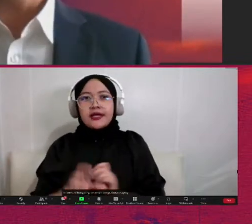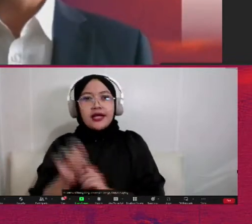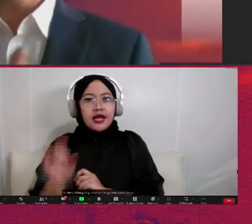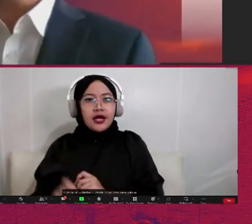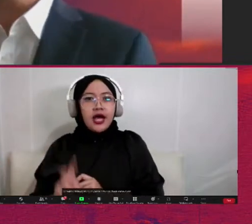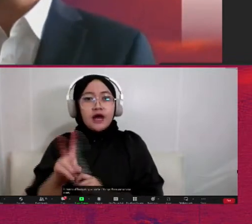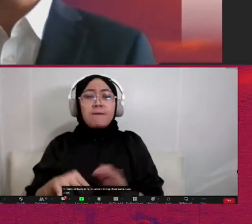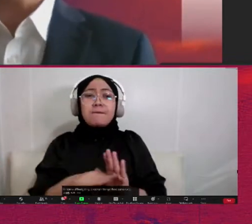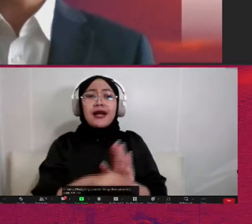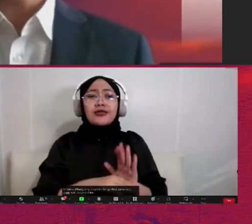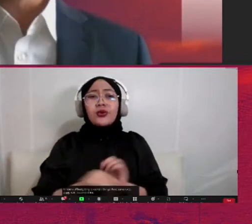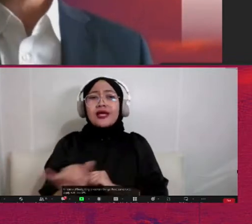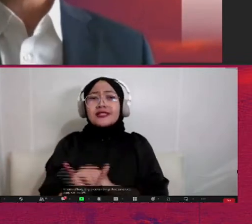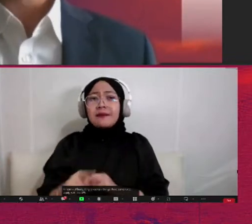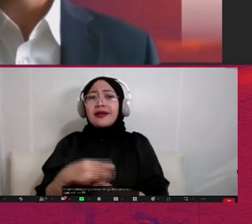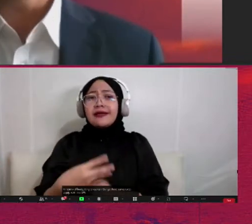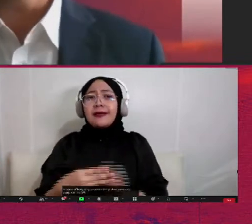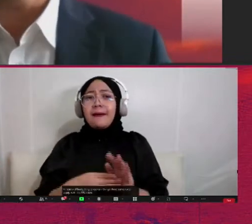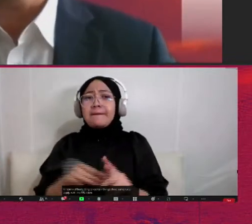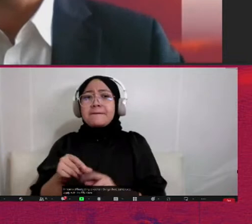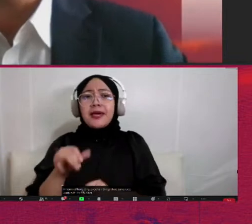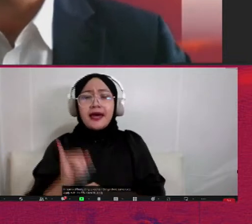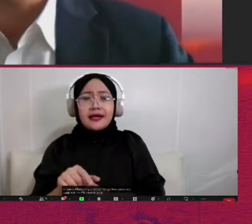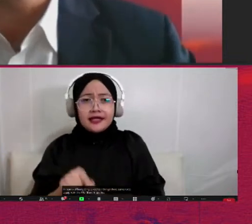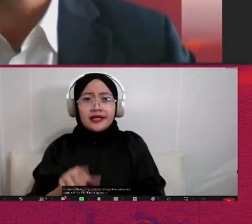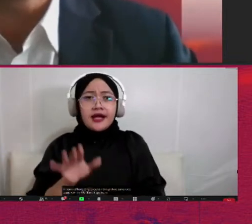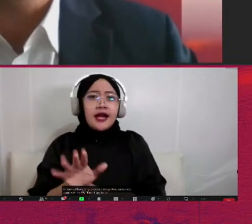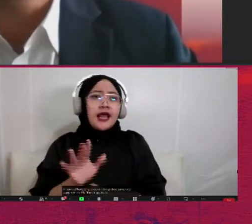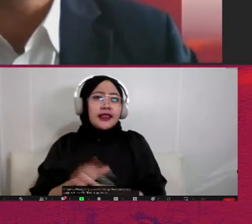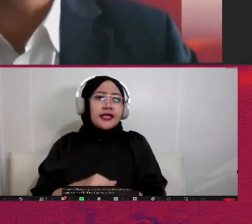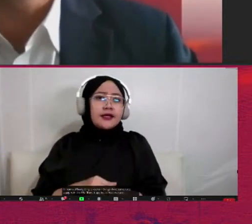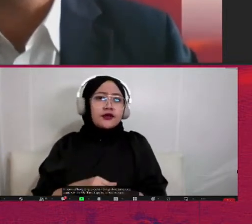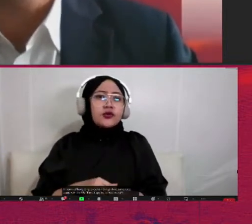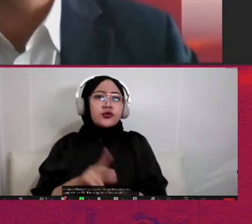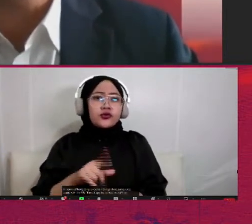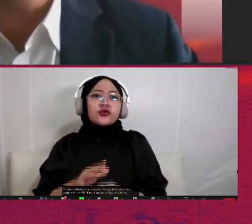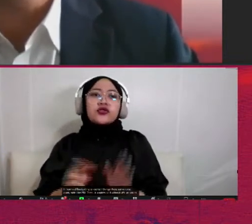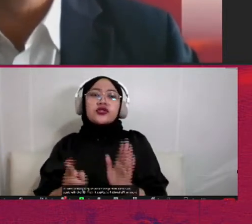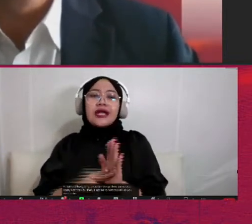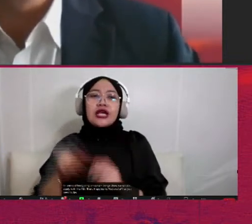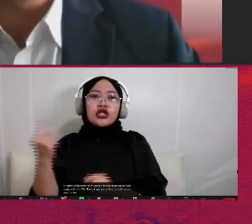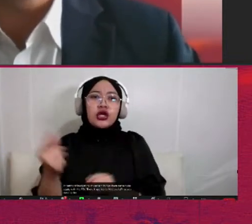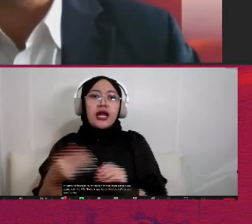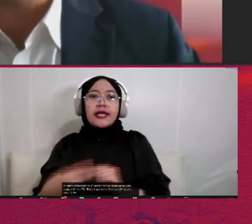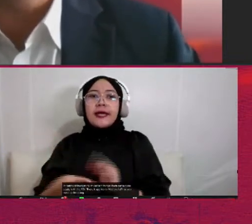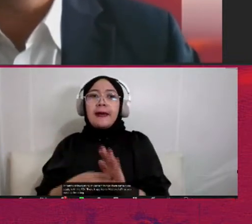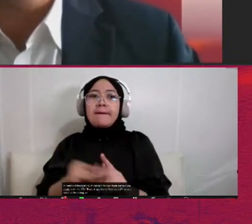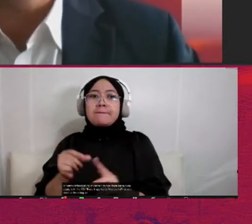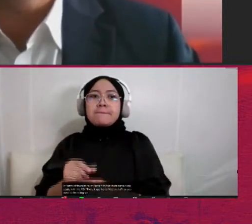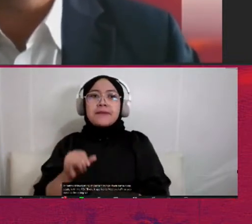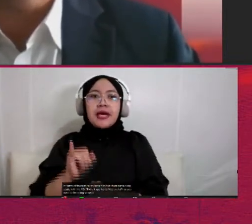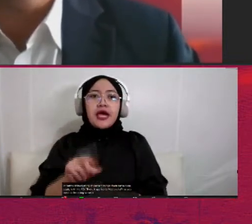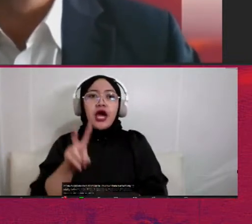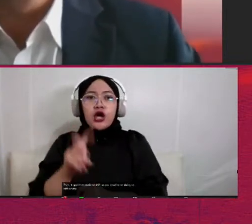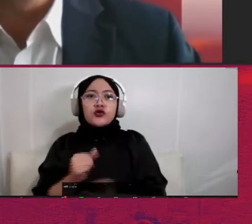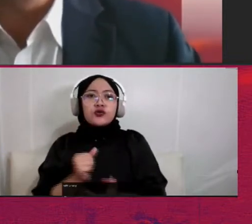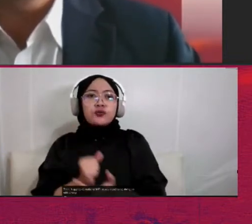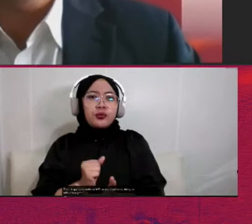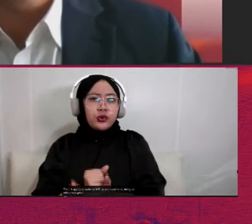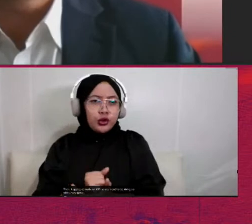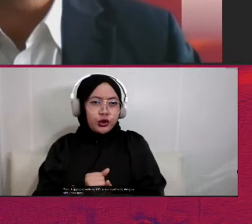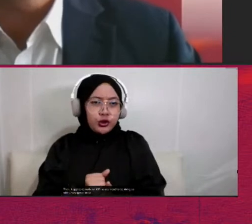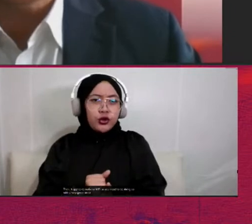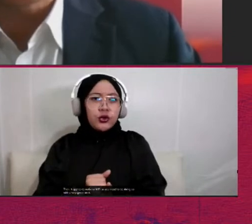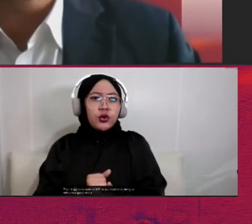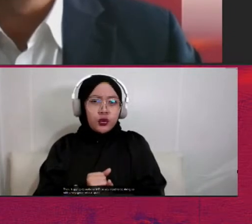rules apply with the EMPI, then it applies to national MPI. So you need to be doing so with a very